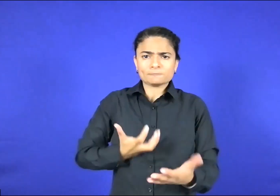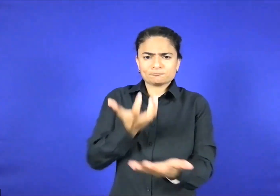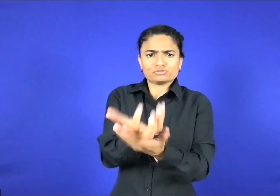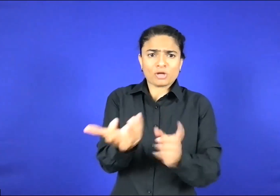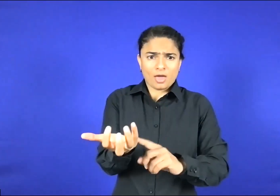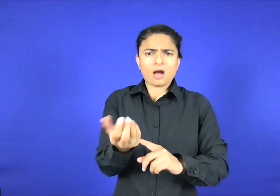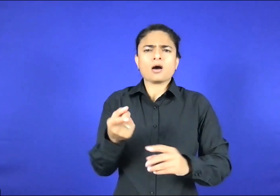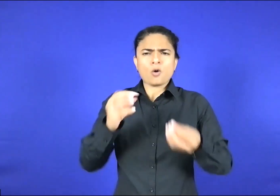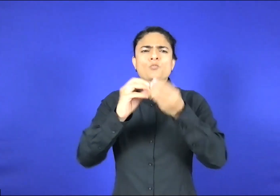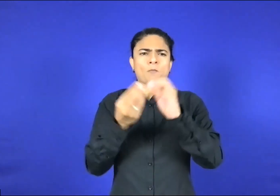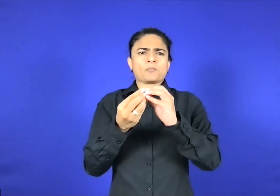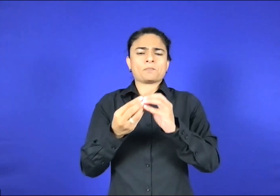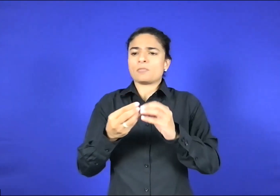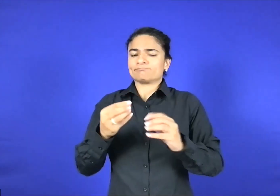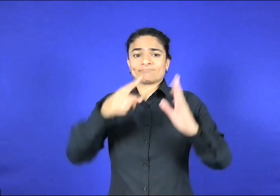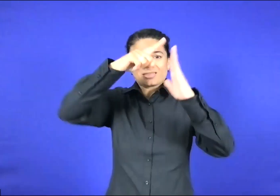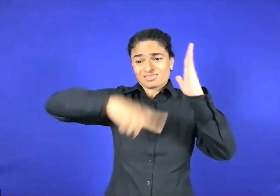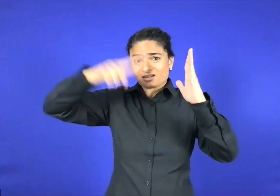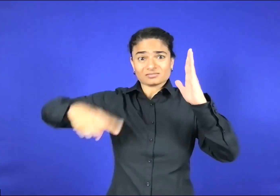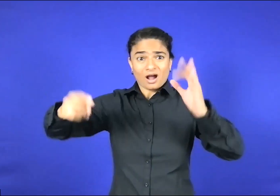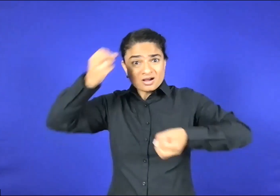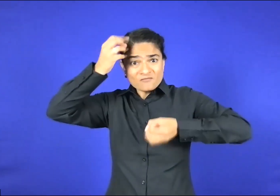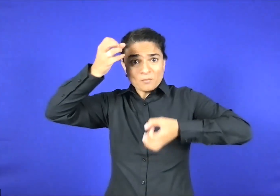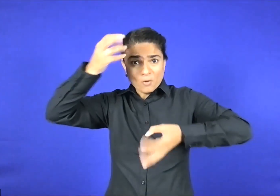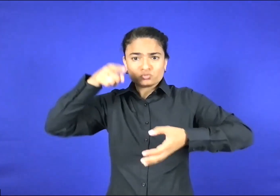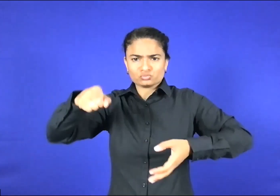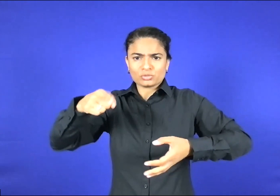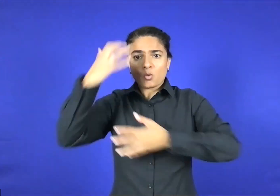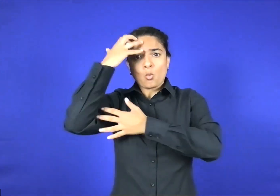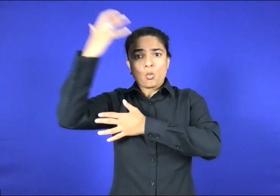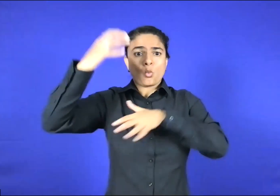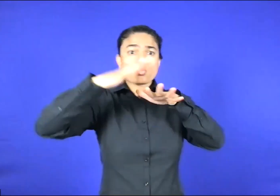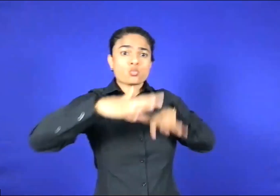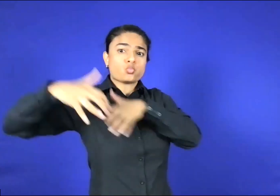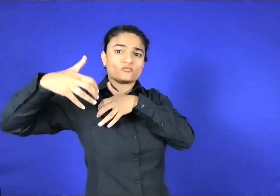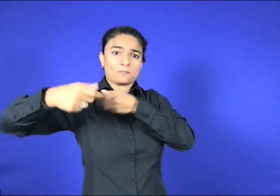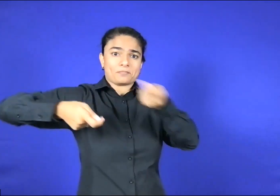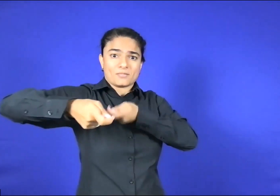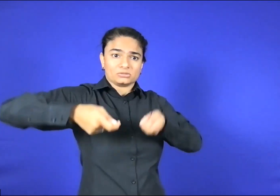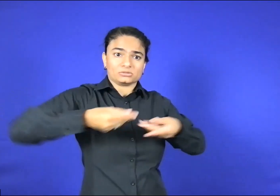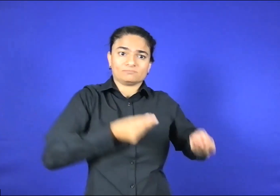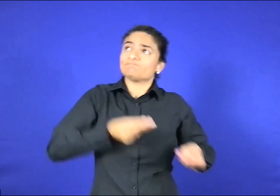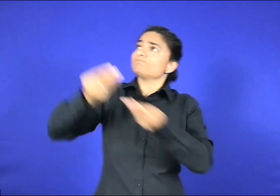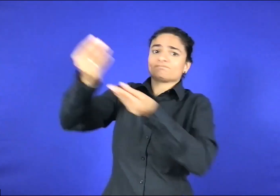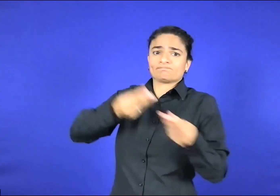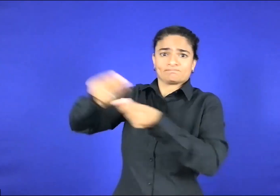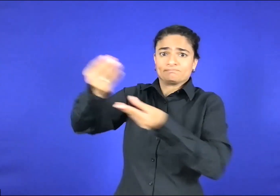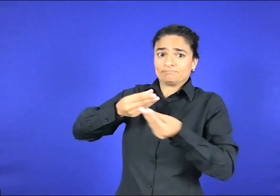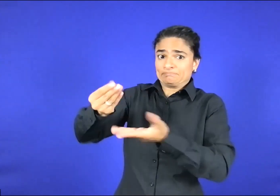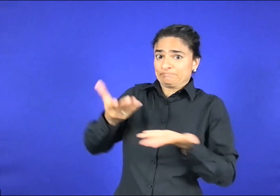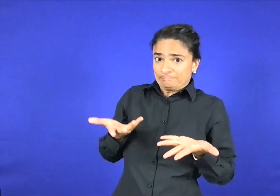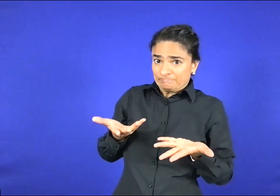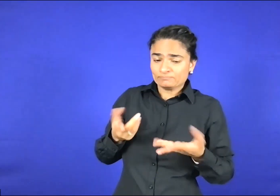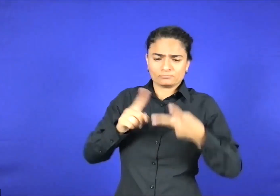was handled? And also in terms of this data, how sensitive in terms